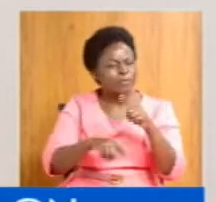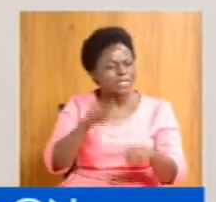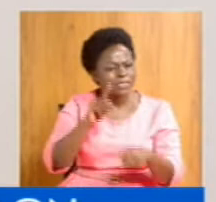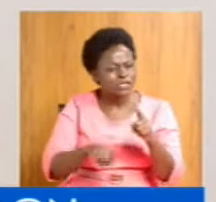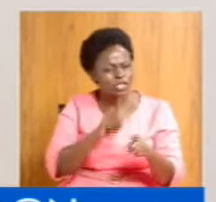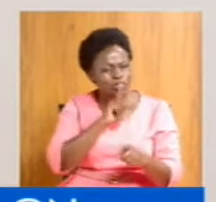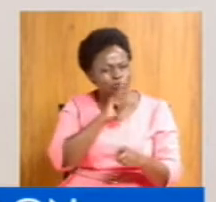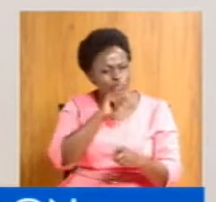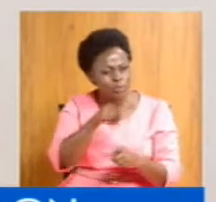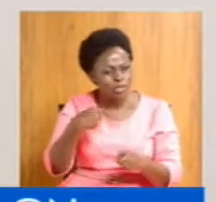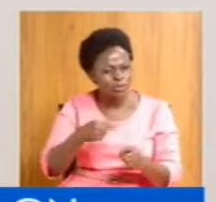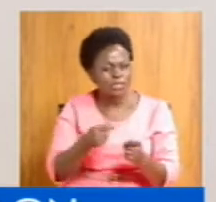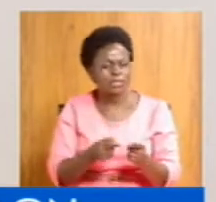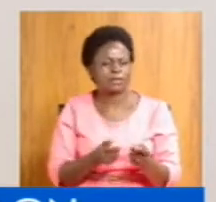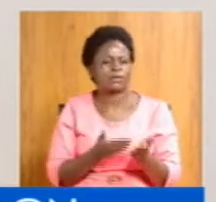services.